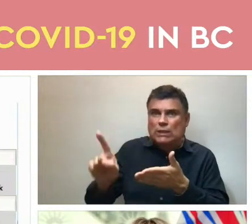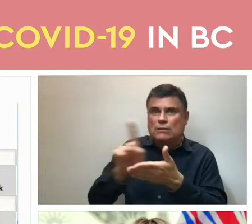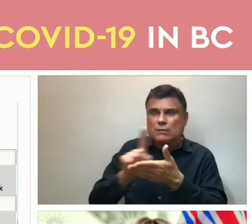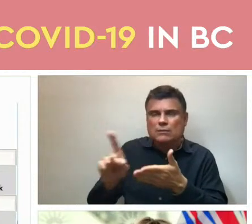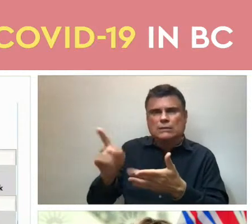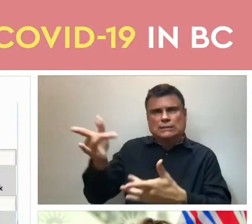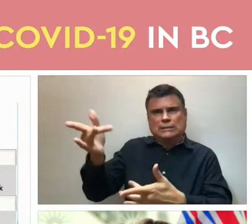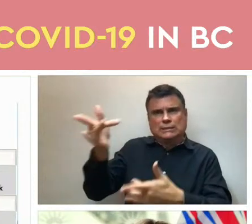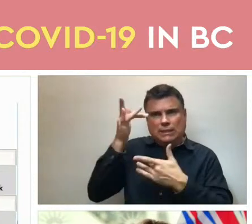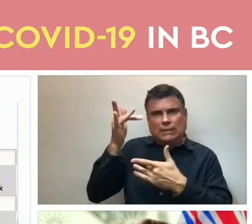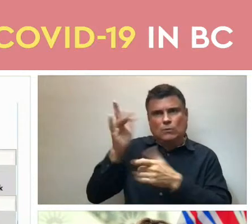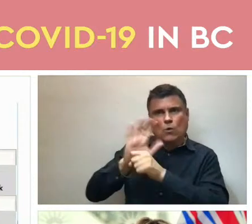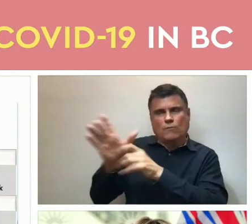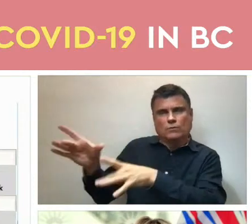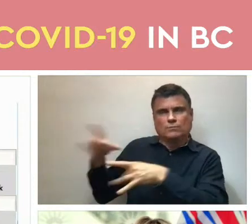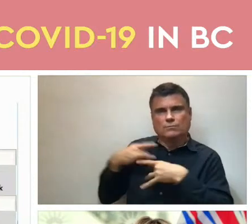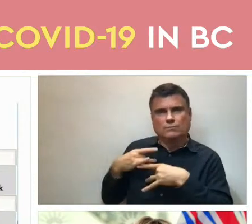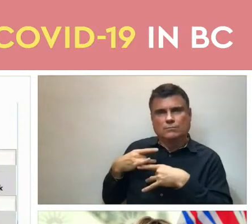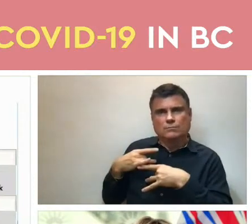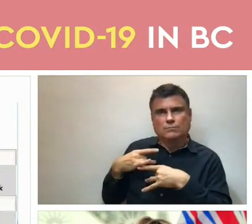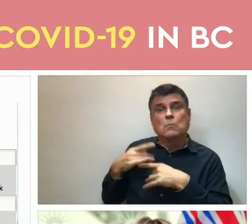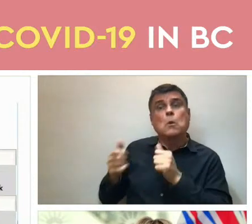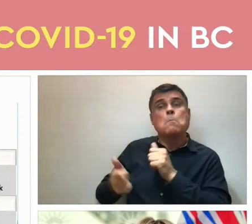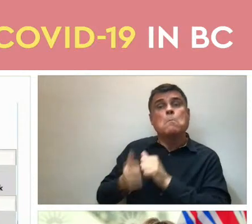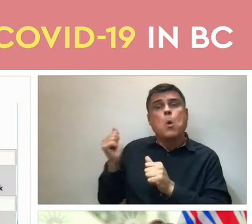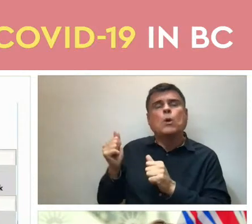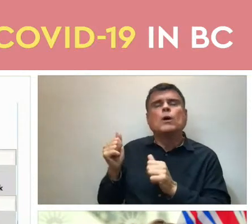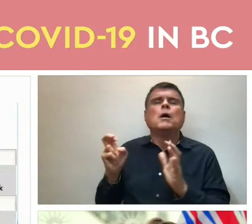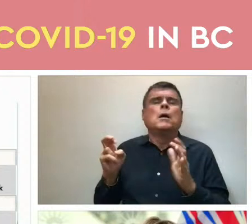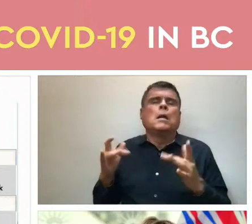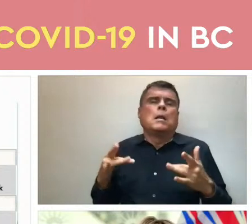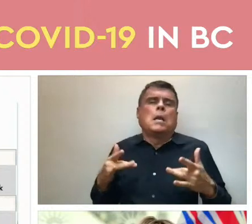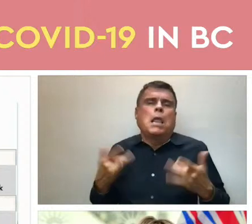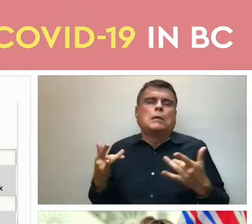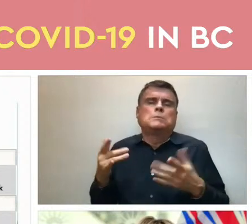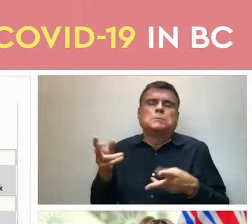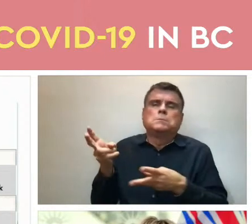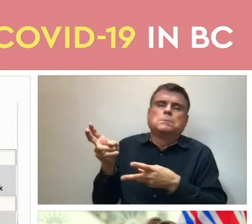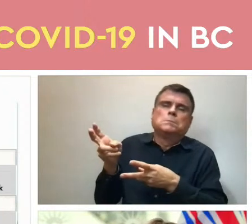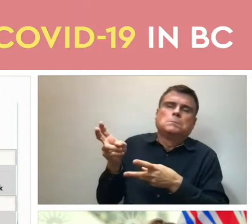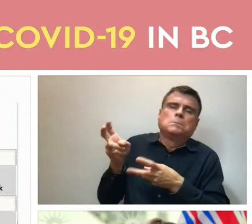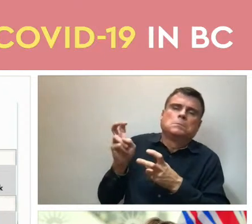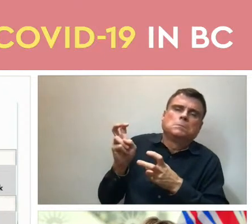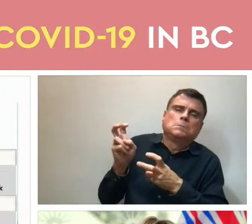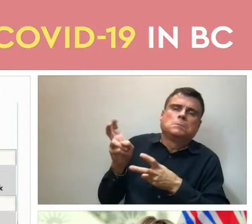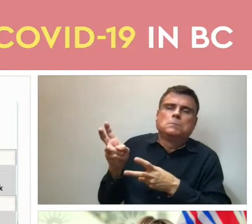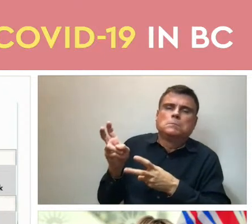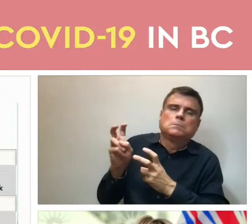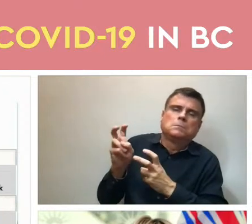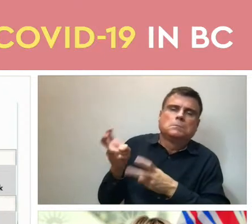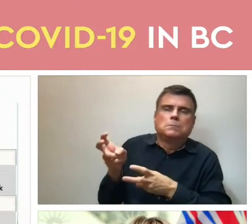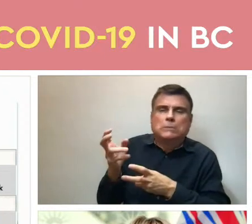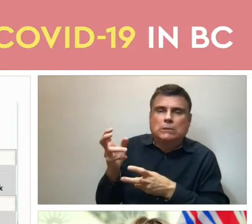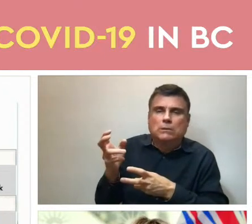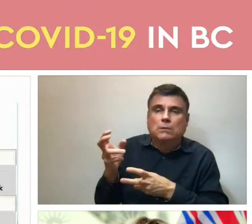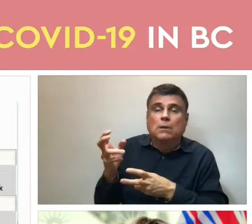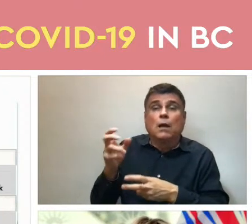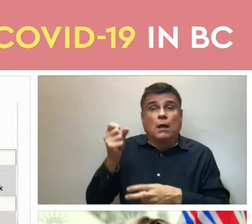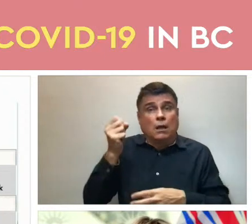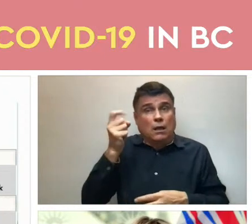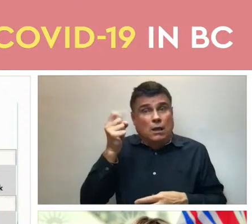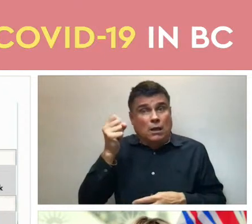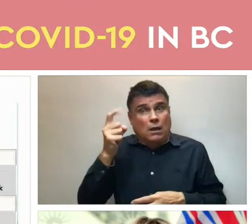COVID-19. Thankfully, most of them get mild illness, but you can bring that illness home. You can transmit it to others. We know